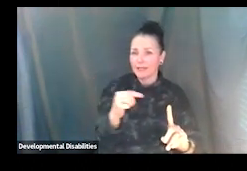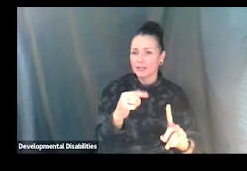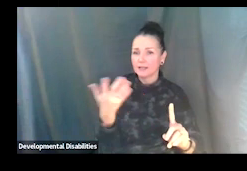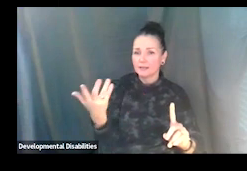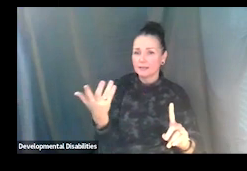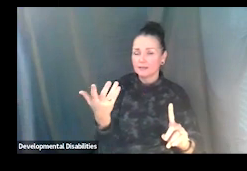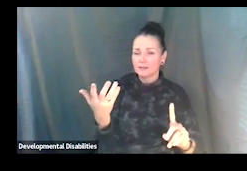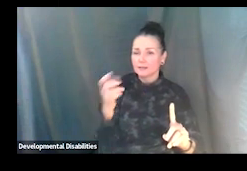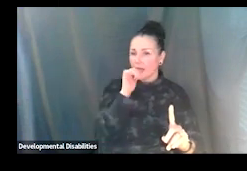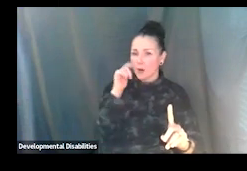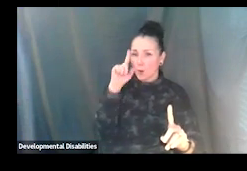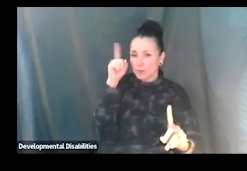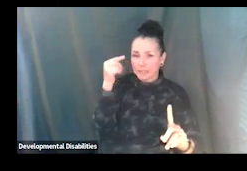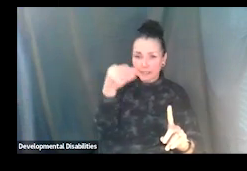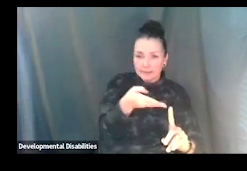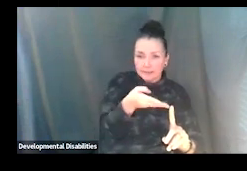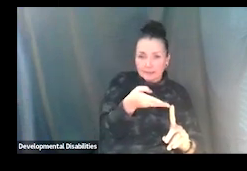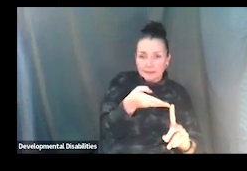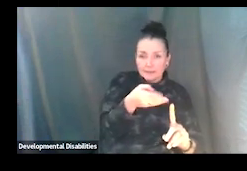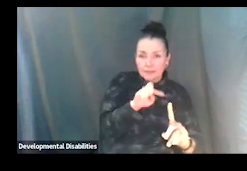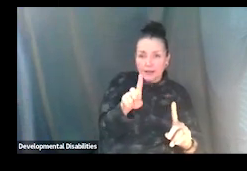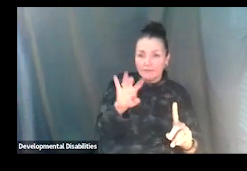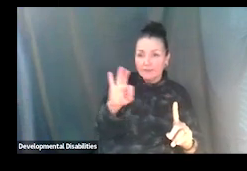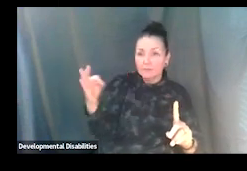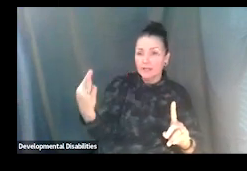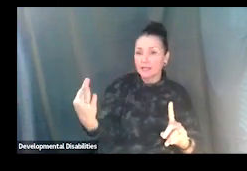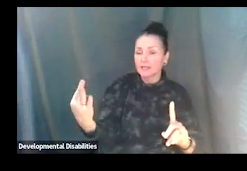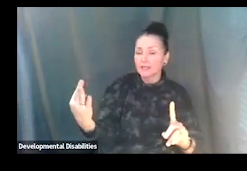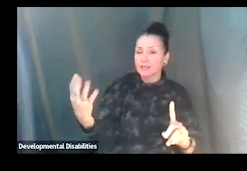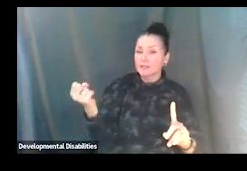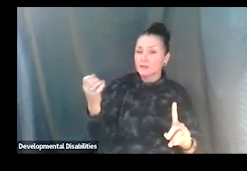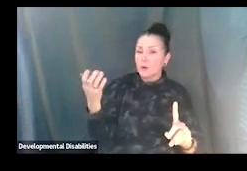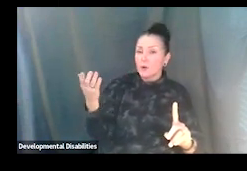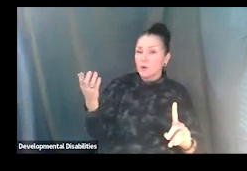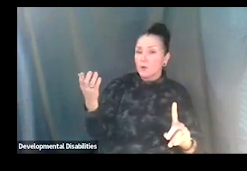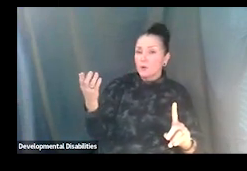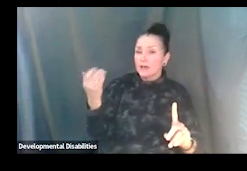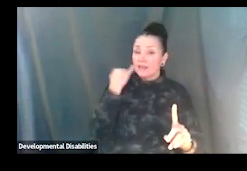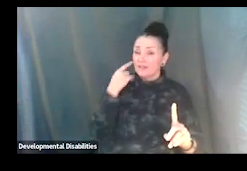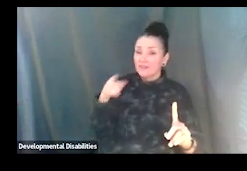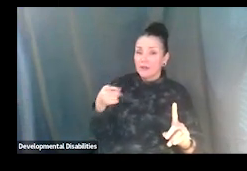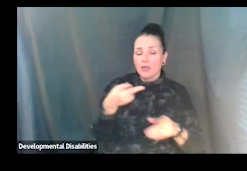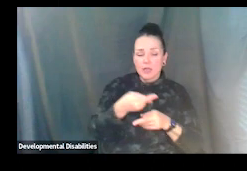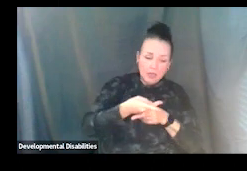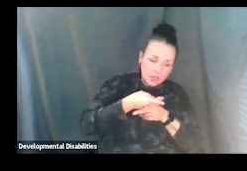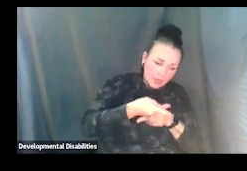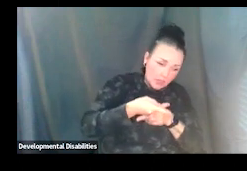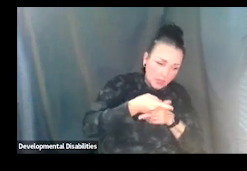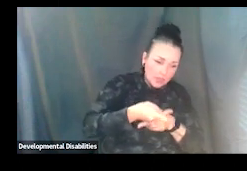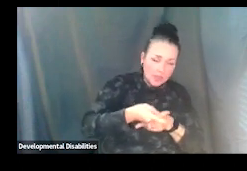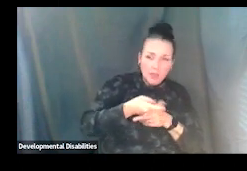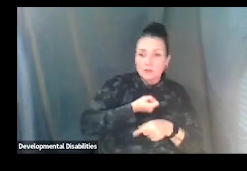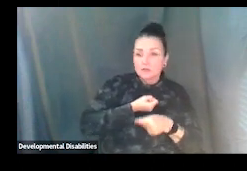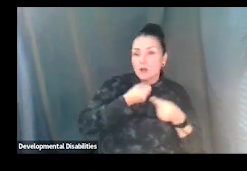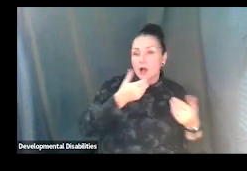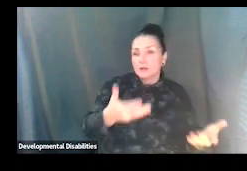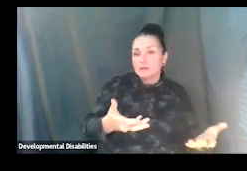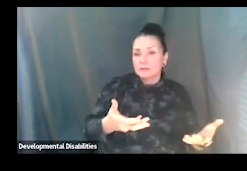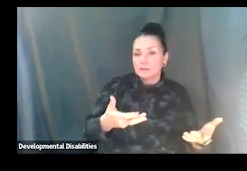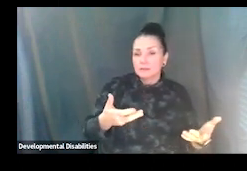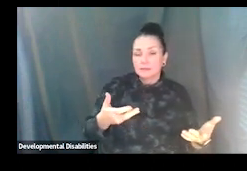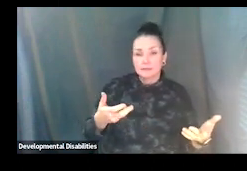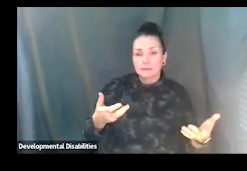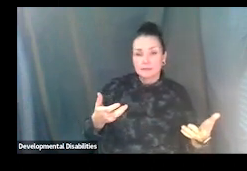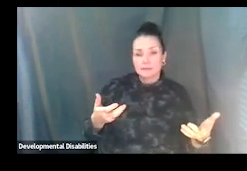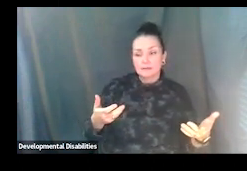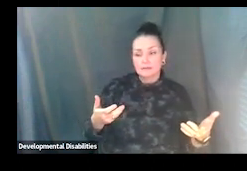tired, their ability to do behavioral interventions and their patients are going to be far less. And, you know, I've had lots of parents say over the years, you know, that when their